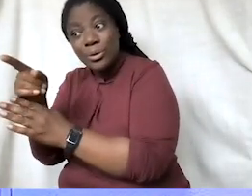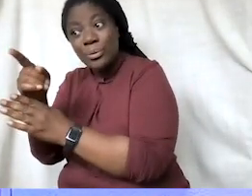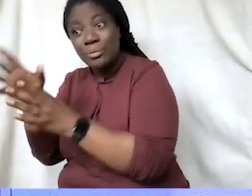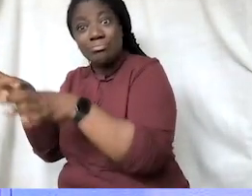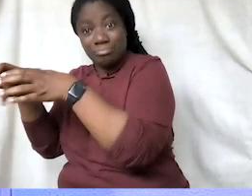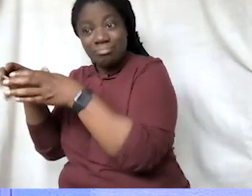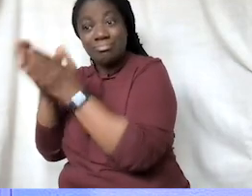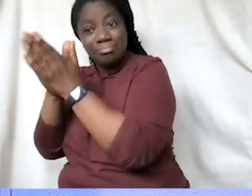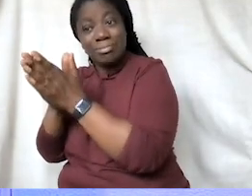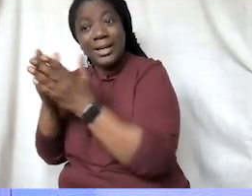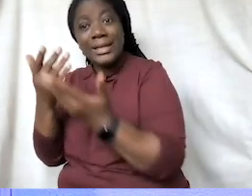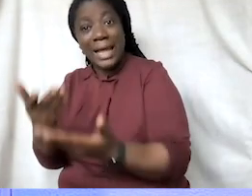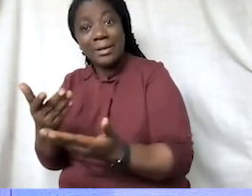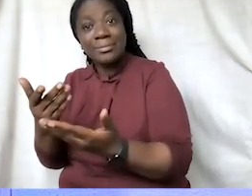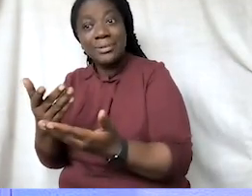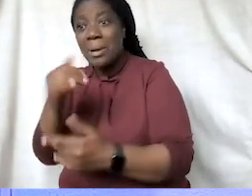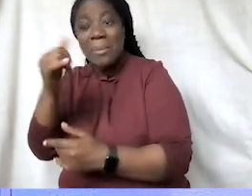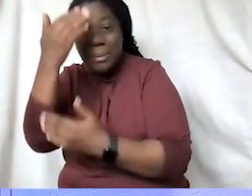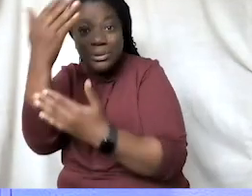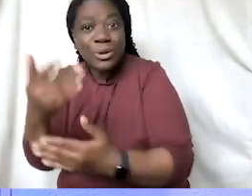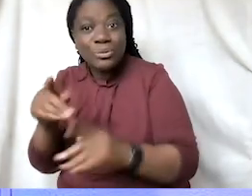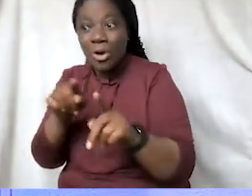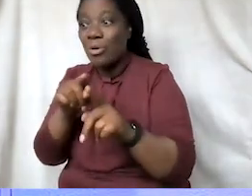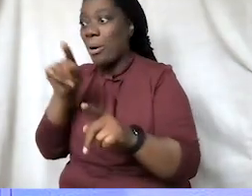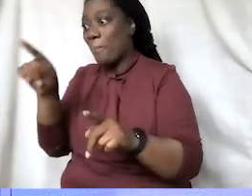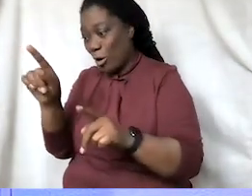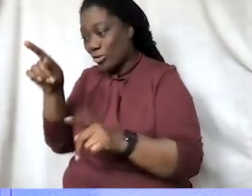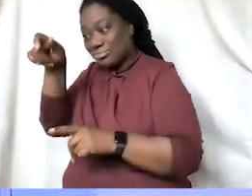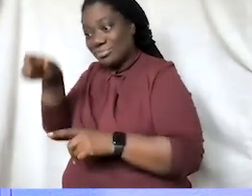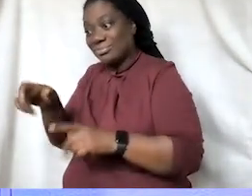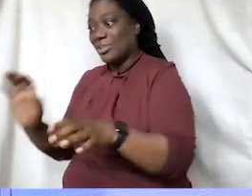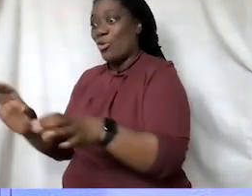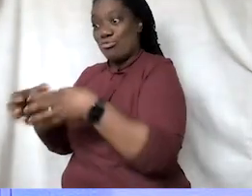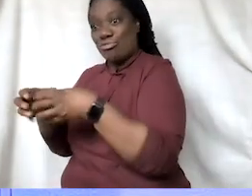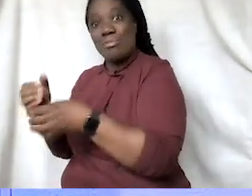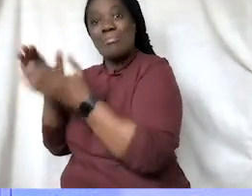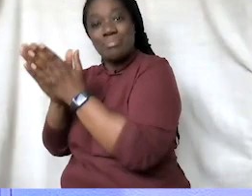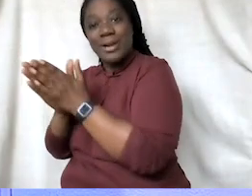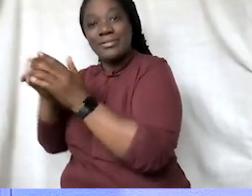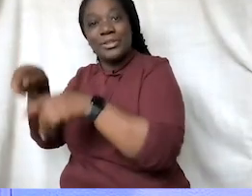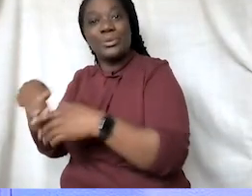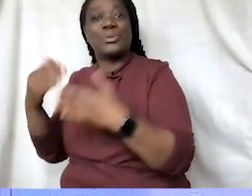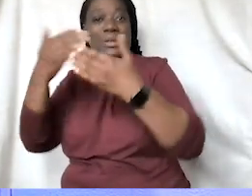Even if you don't know it, someone is praying